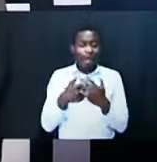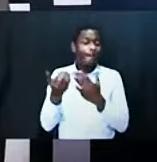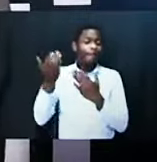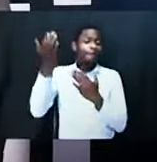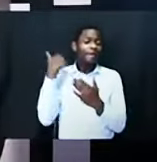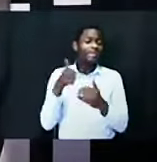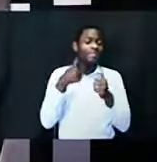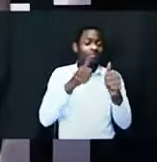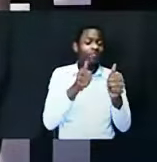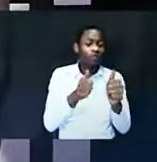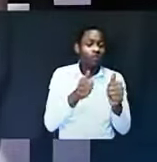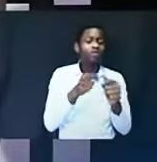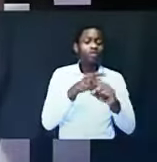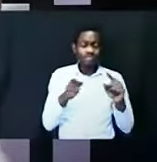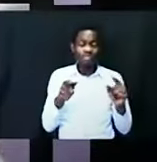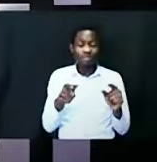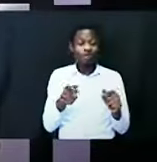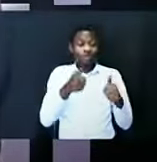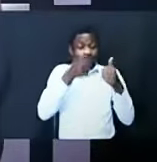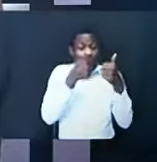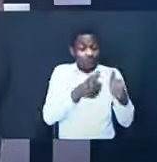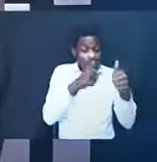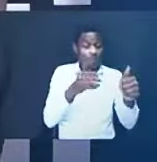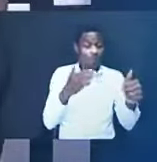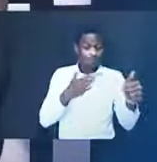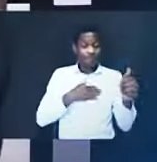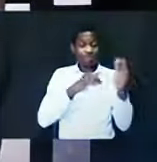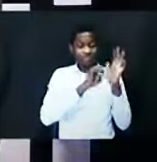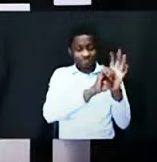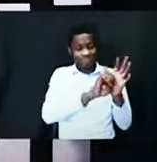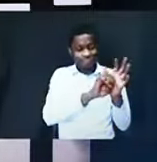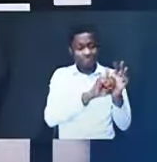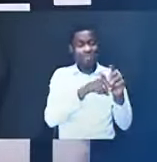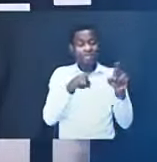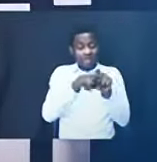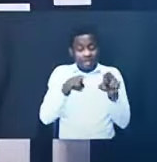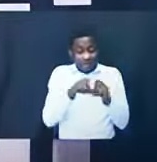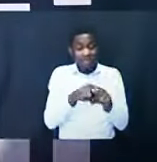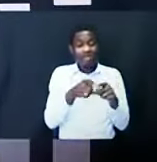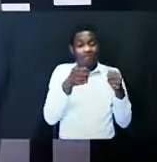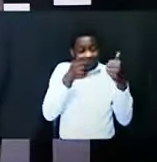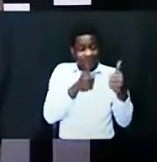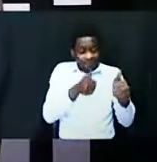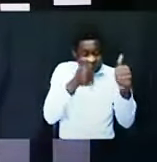Christ. But he says follow my example as I follow the example of